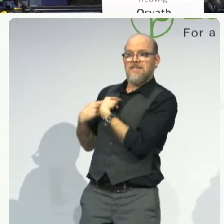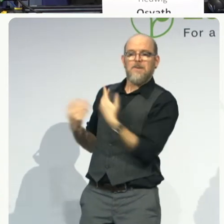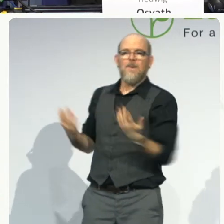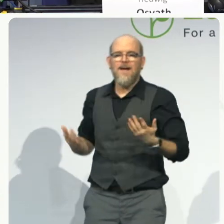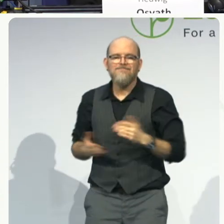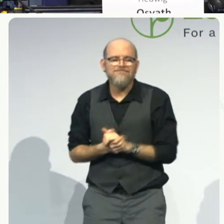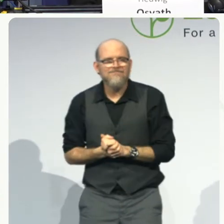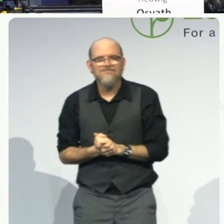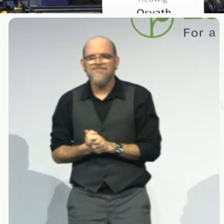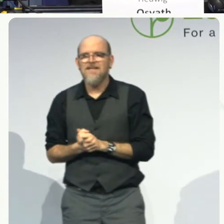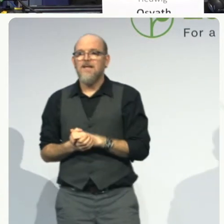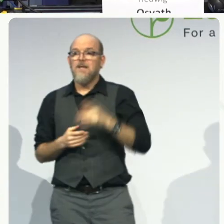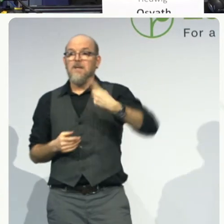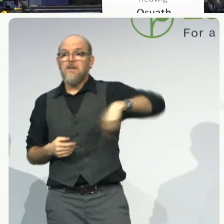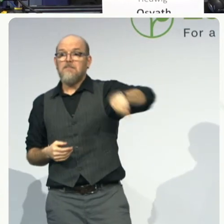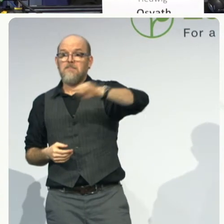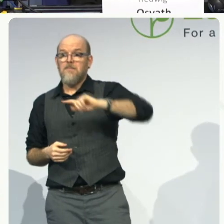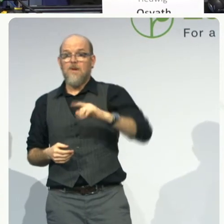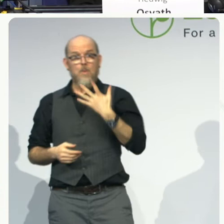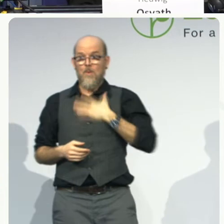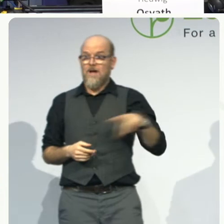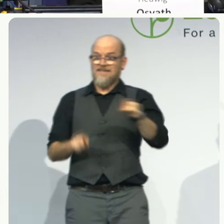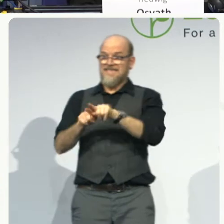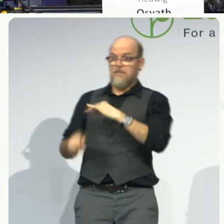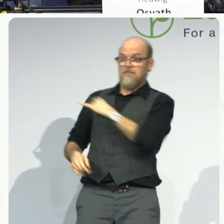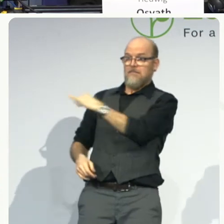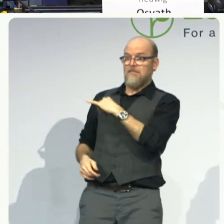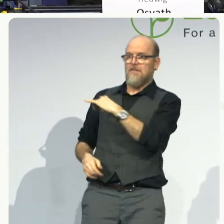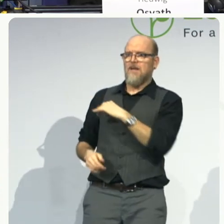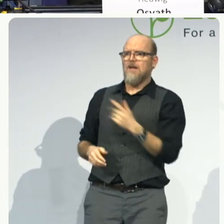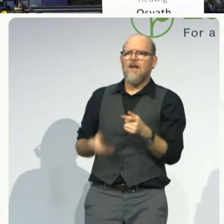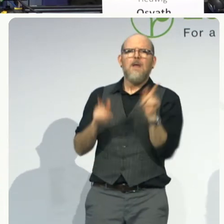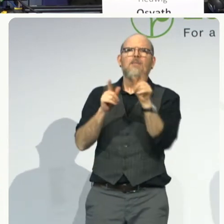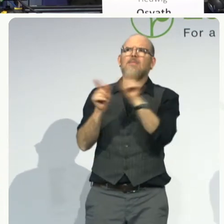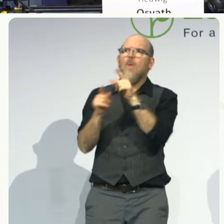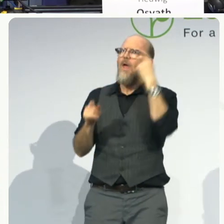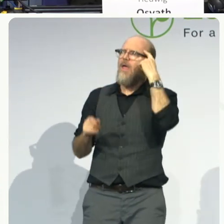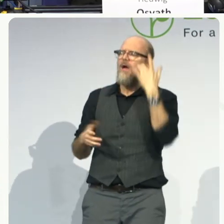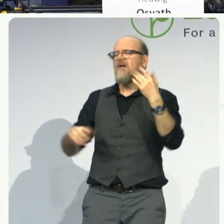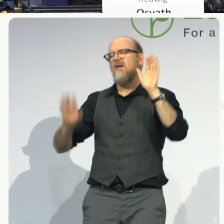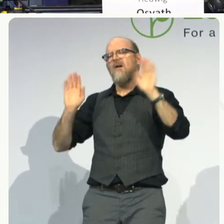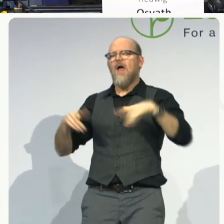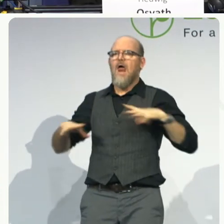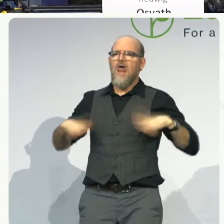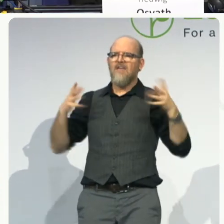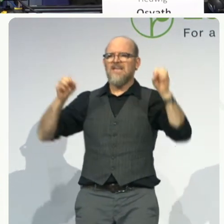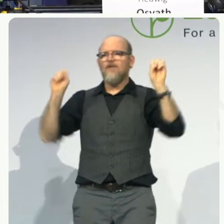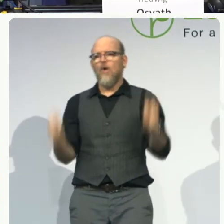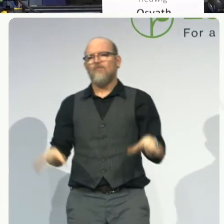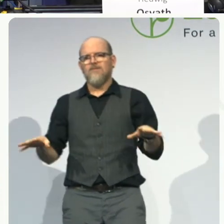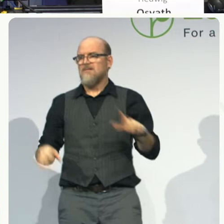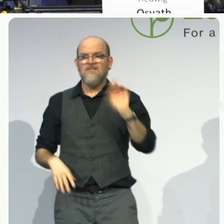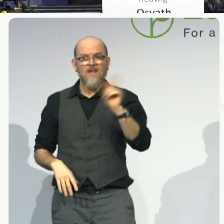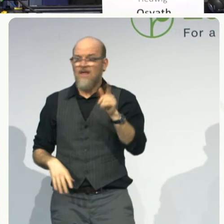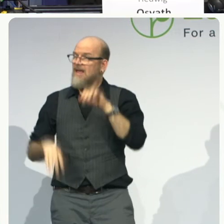me shouldn't be hopeless, because they are just like any other human, right? They can study and learn and